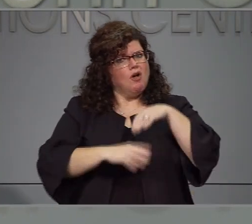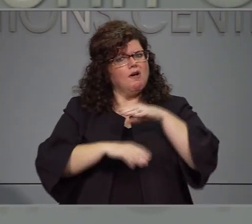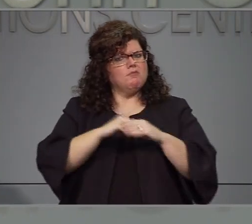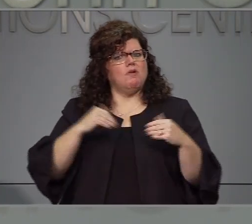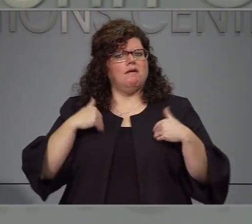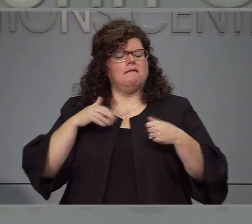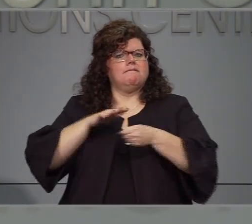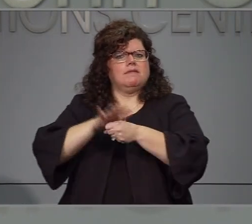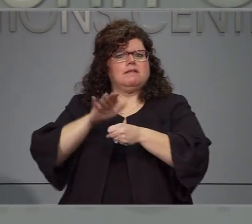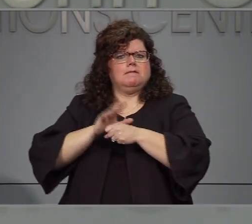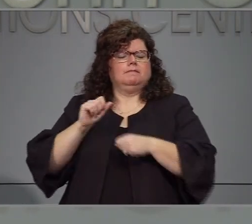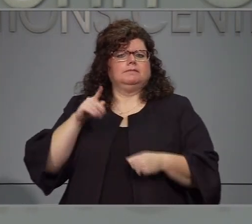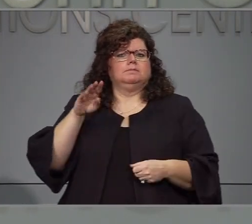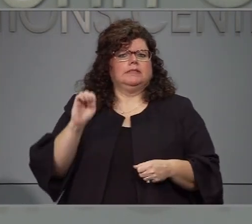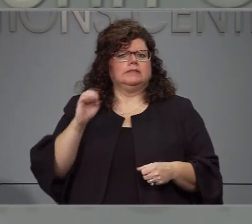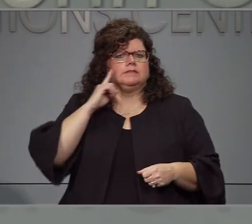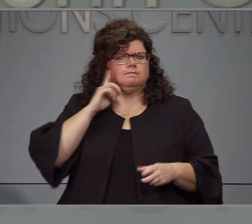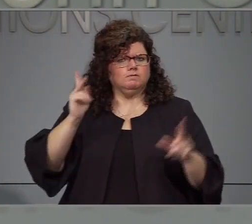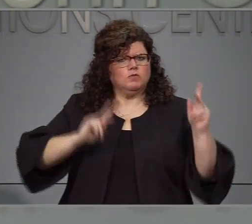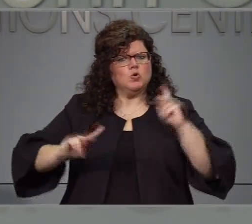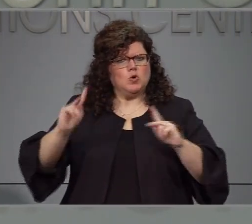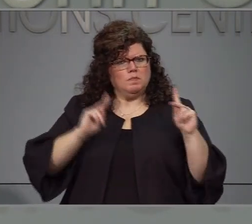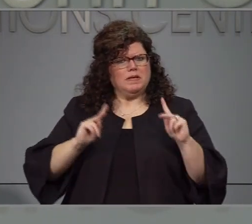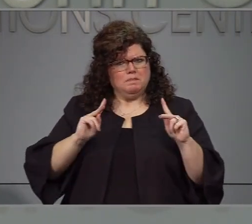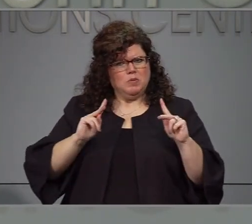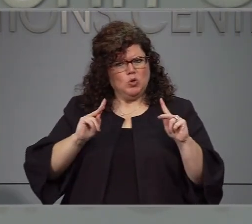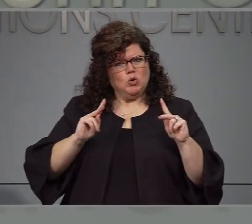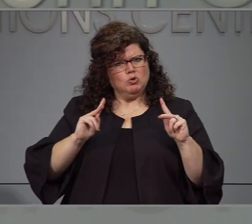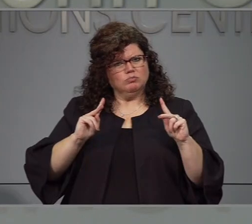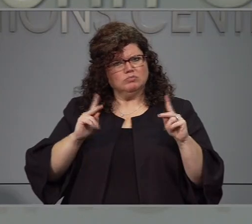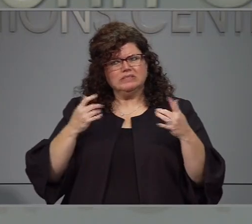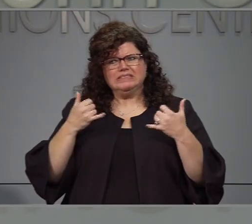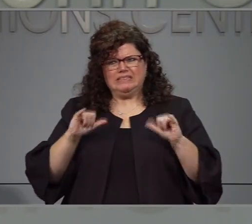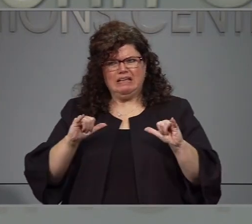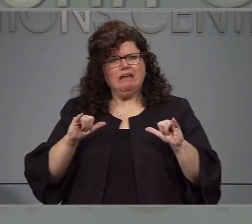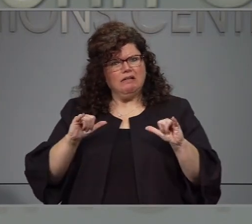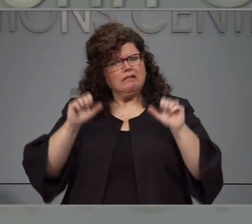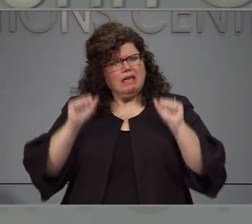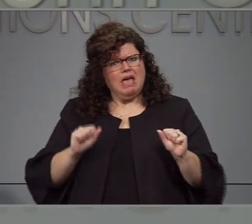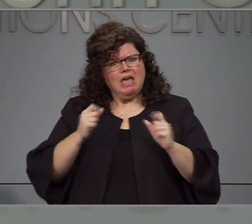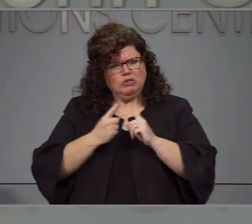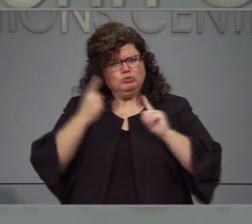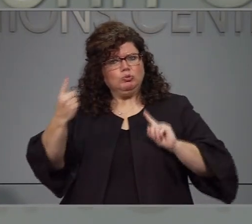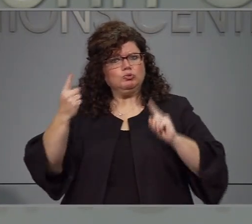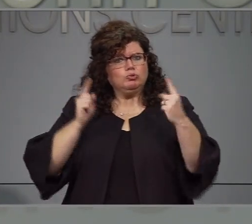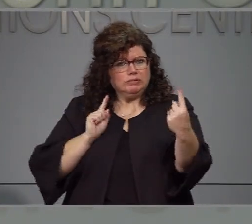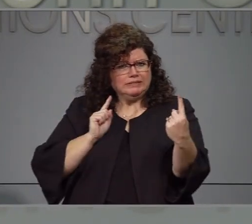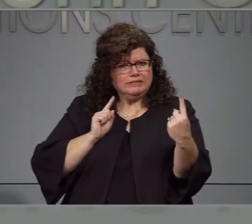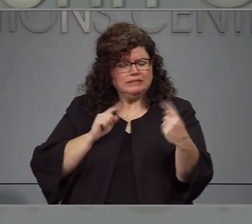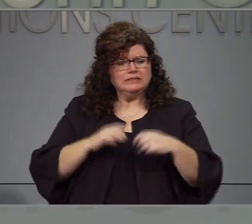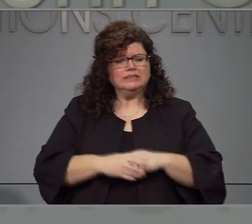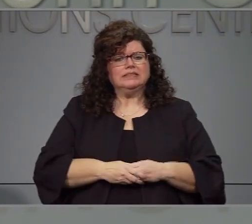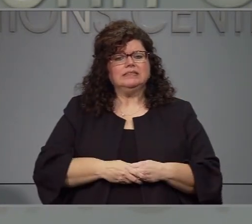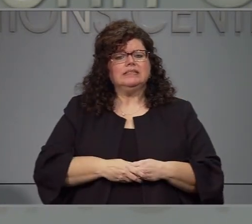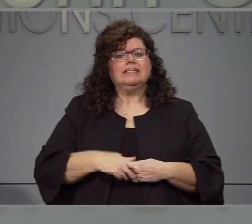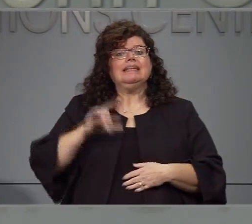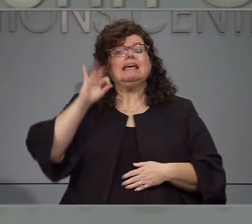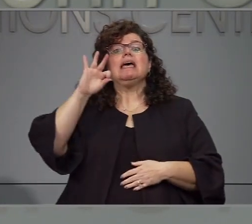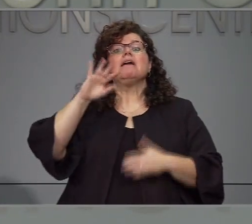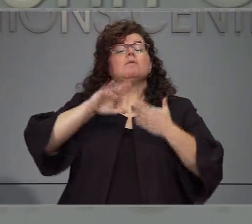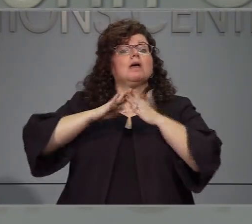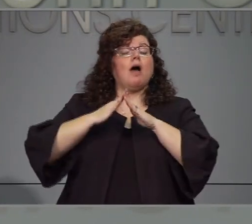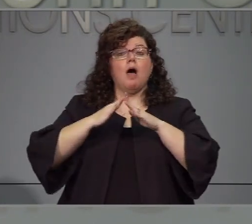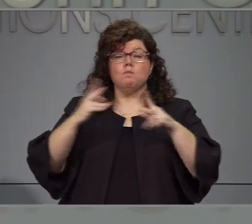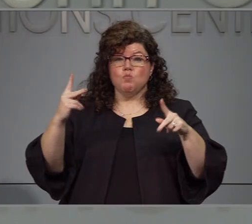we'll have enough room for people and still be able to social distance. If this storm gets worse, then